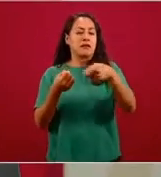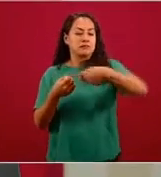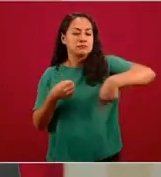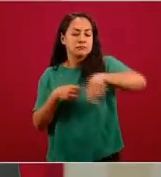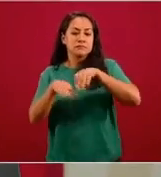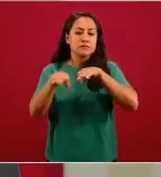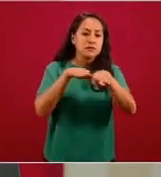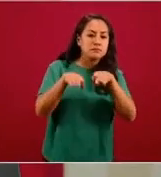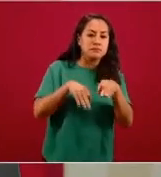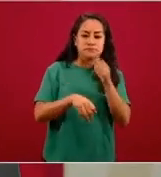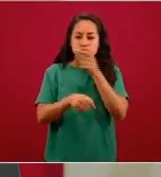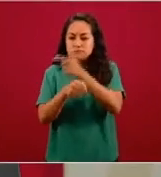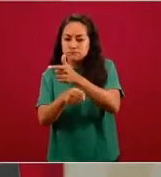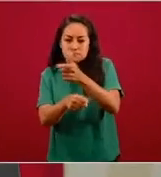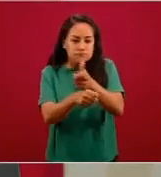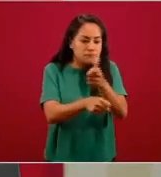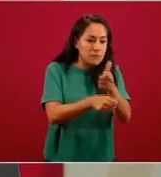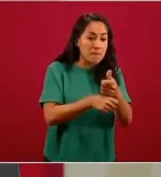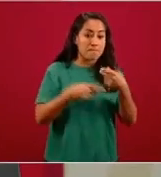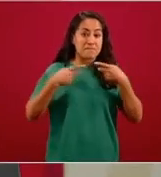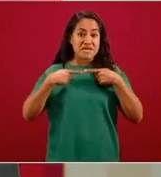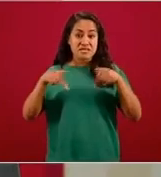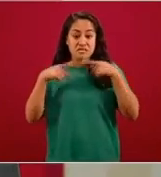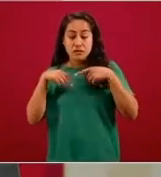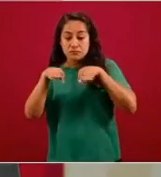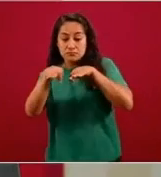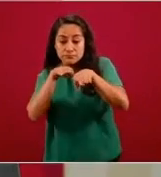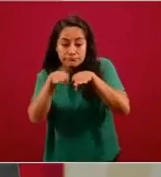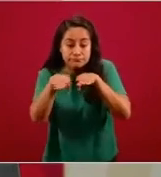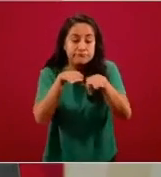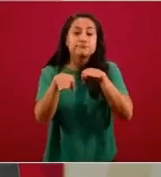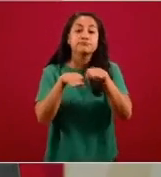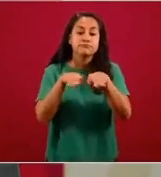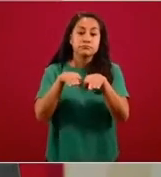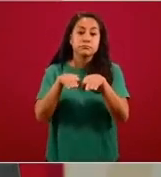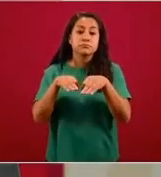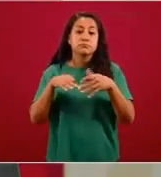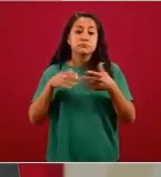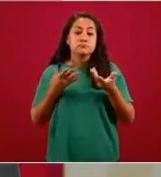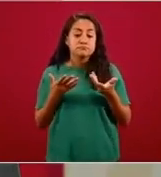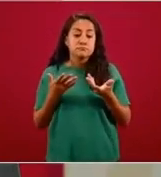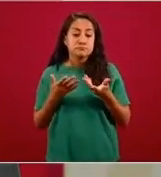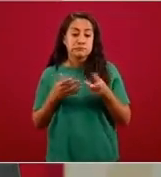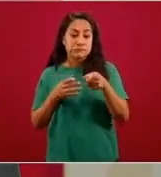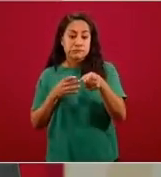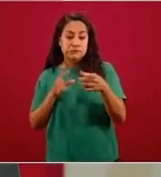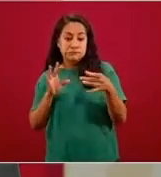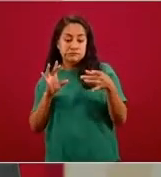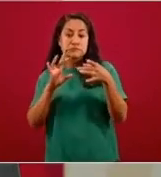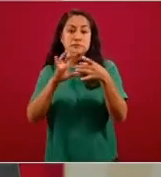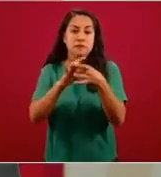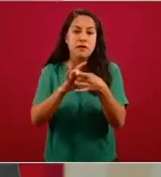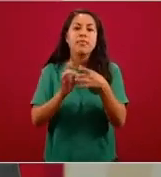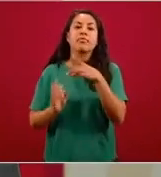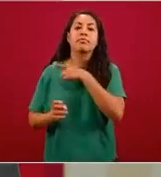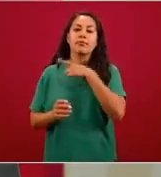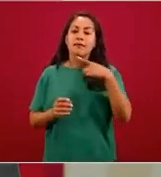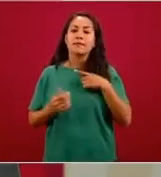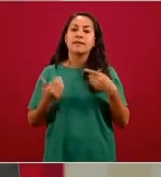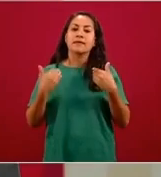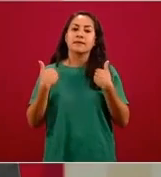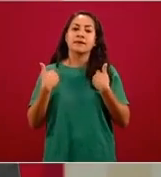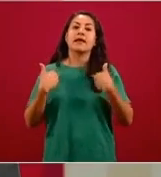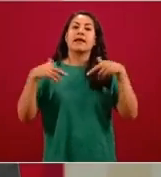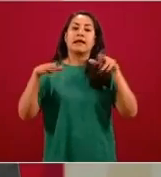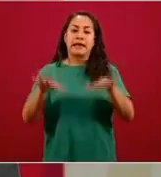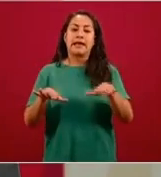continue to work right now. We know that there are people who are working right now and that they are